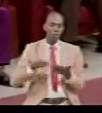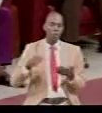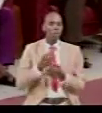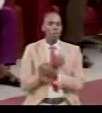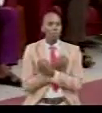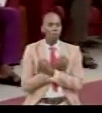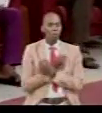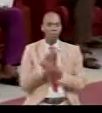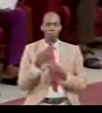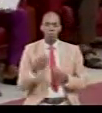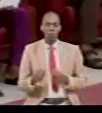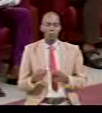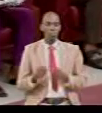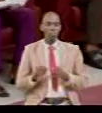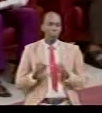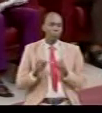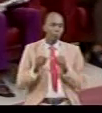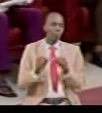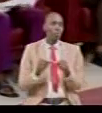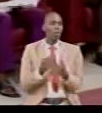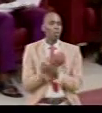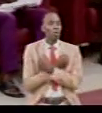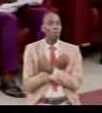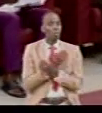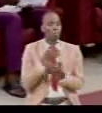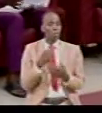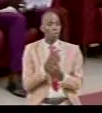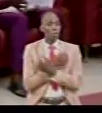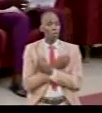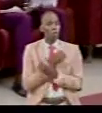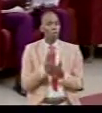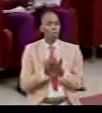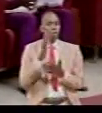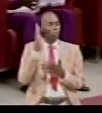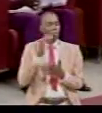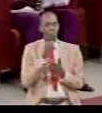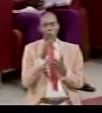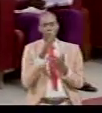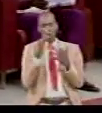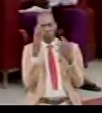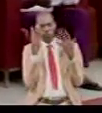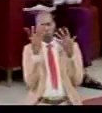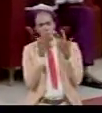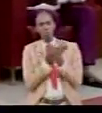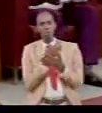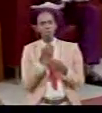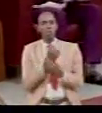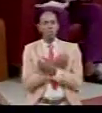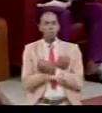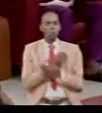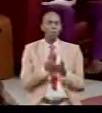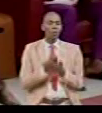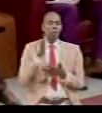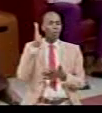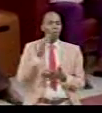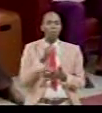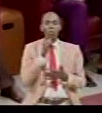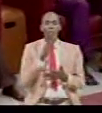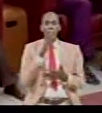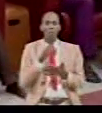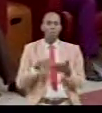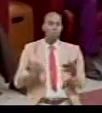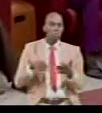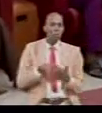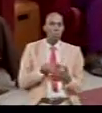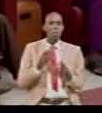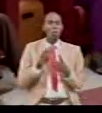love. A love that will not be dimmed. A love that will not be cancelled or put